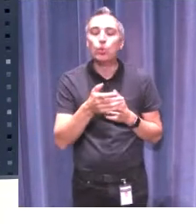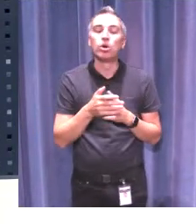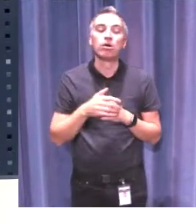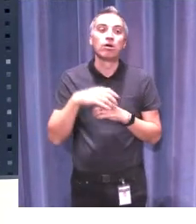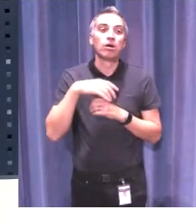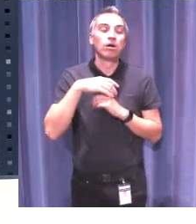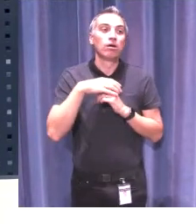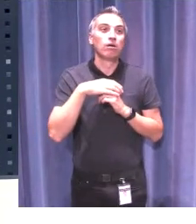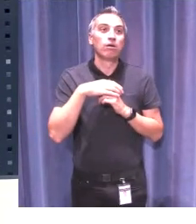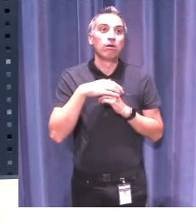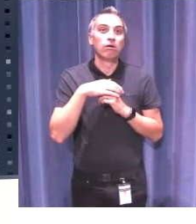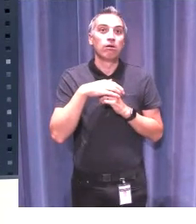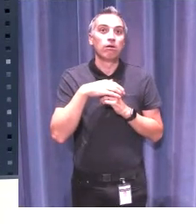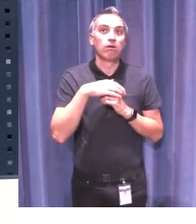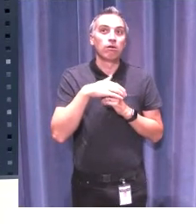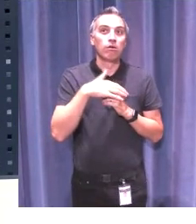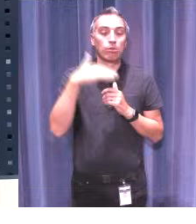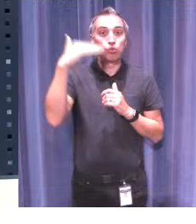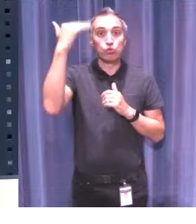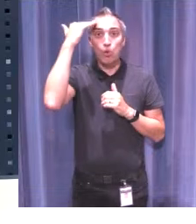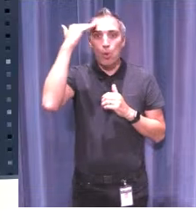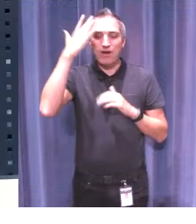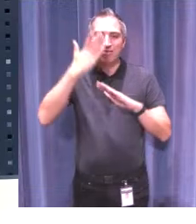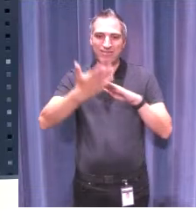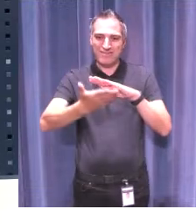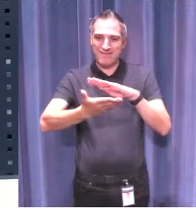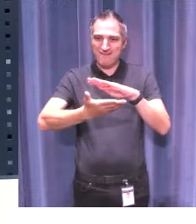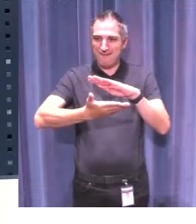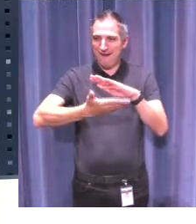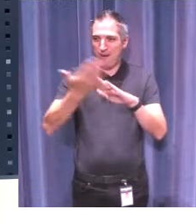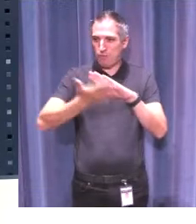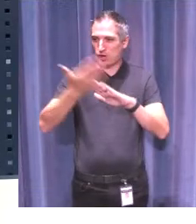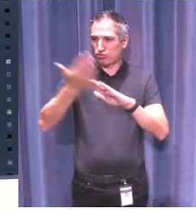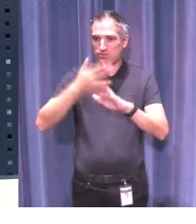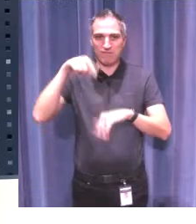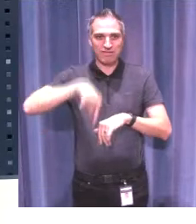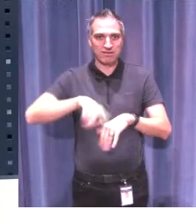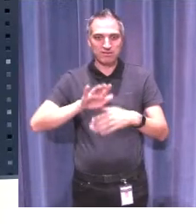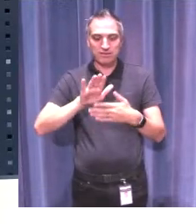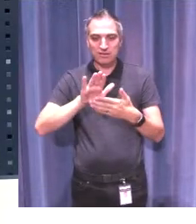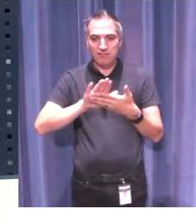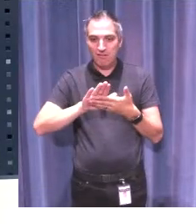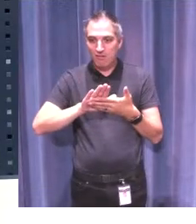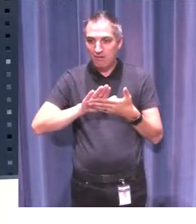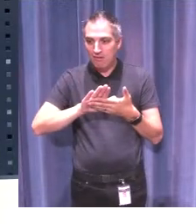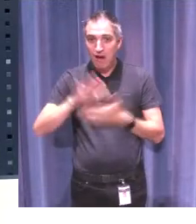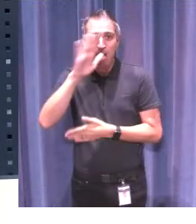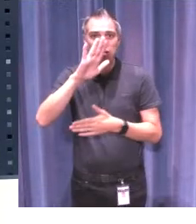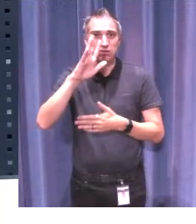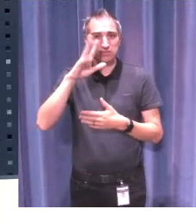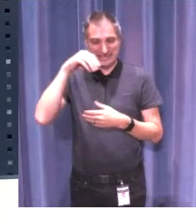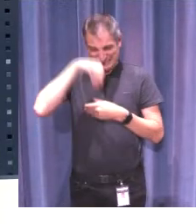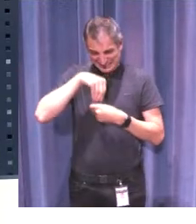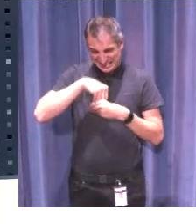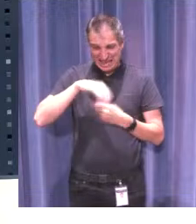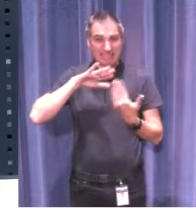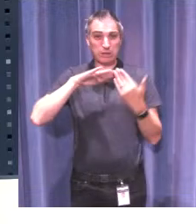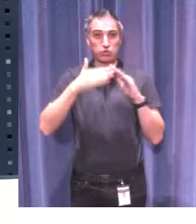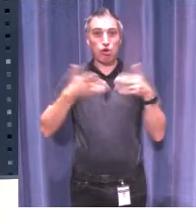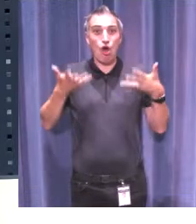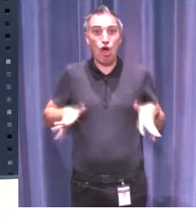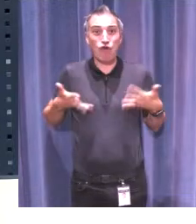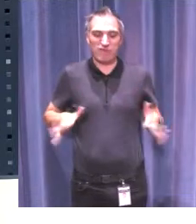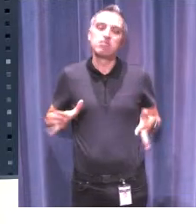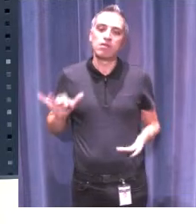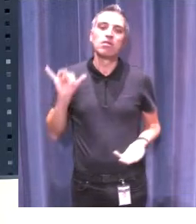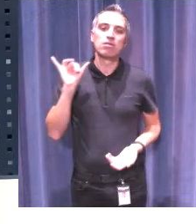the the operational footprint of the college, being inside of the community, that puts me